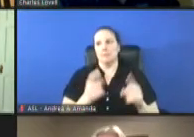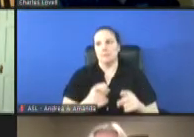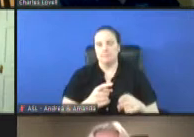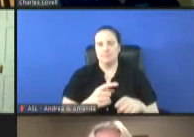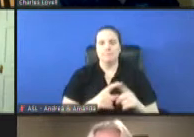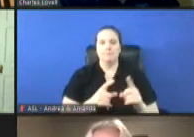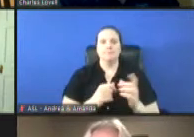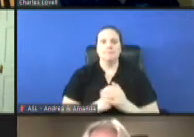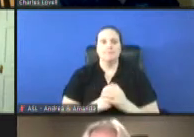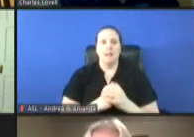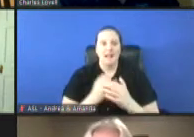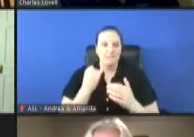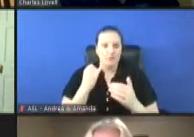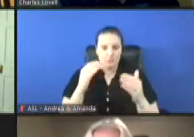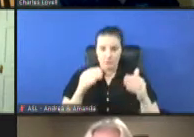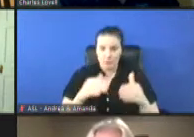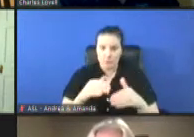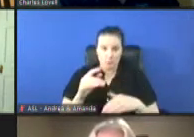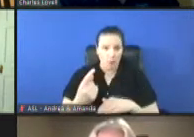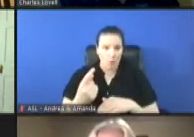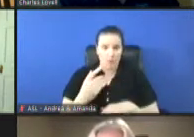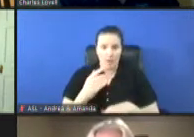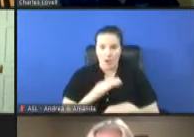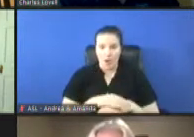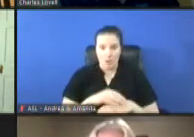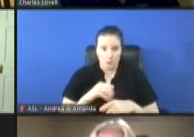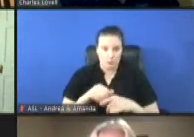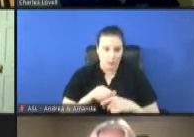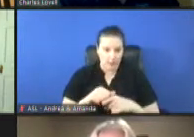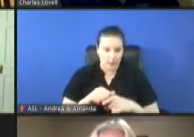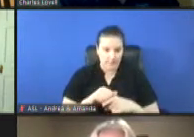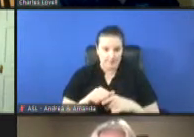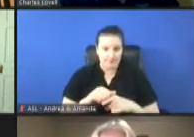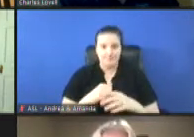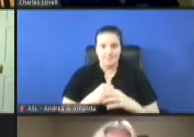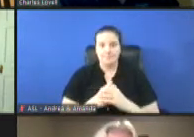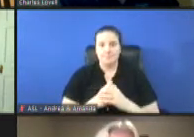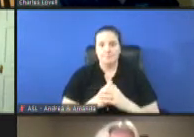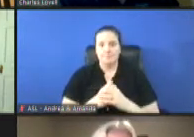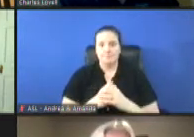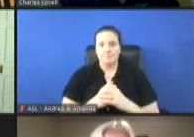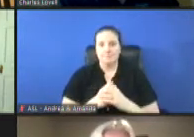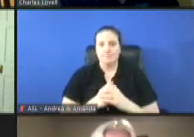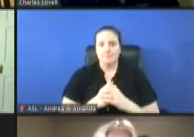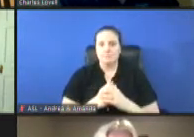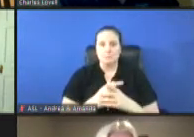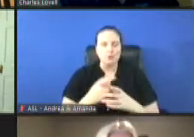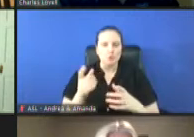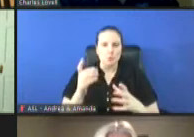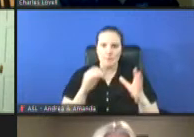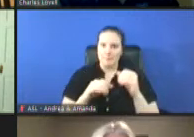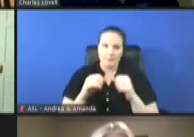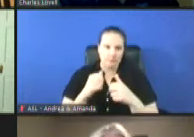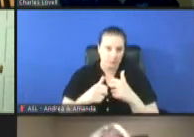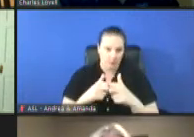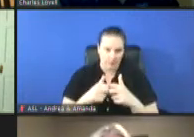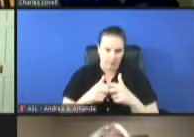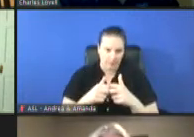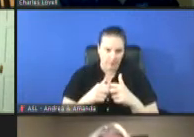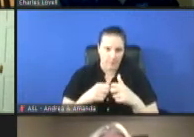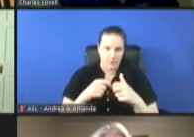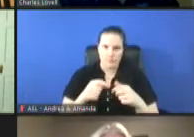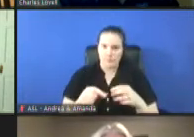you focus only on training and tightening up, you'll be missing the problem. This is